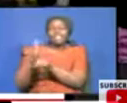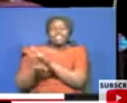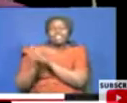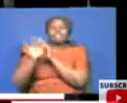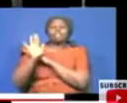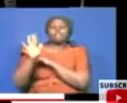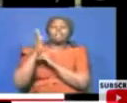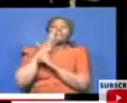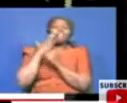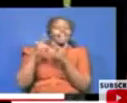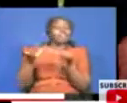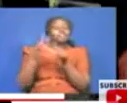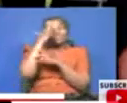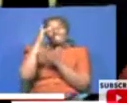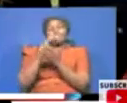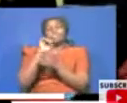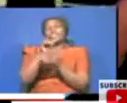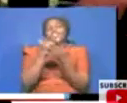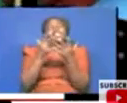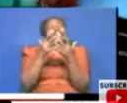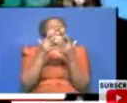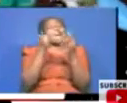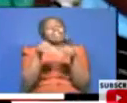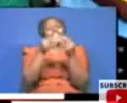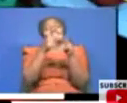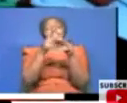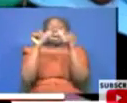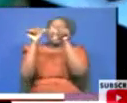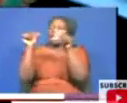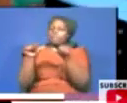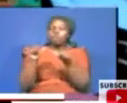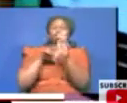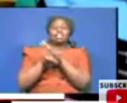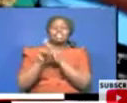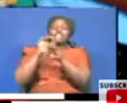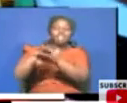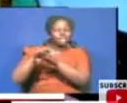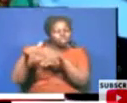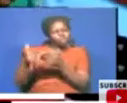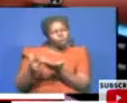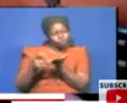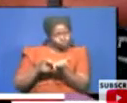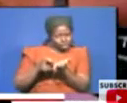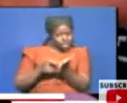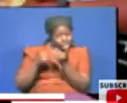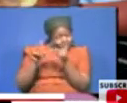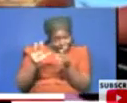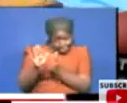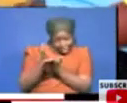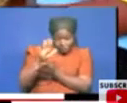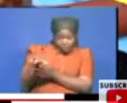these things, they are named and labeled in English or Kiswahili, let me say. But some, you find they